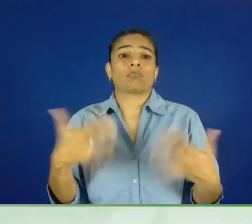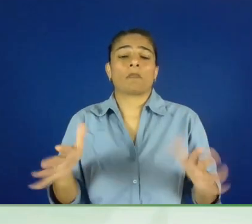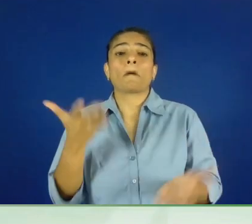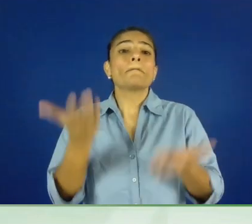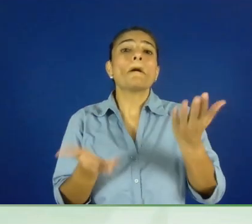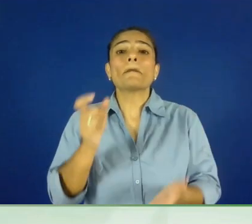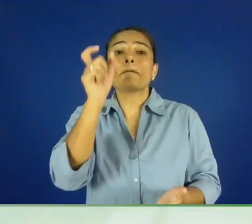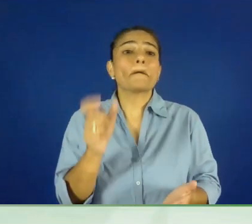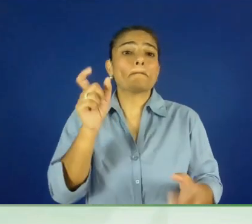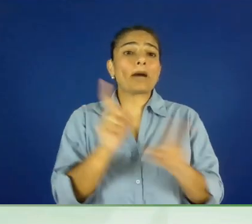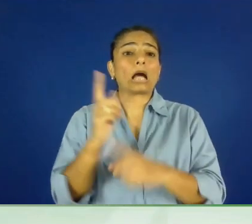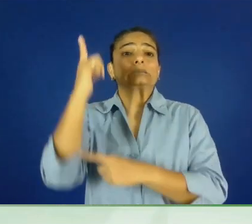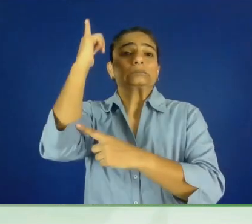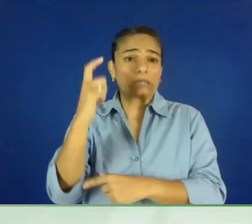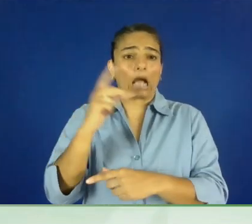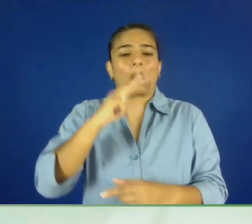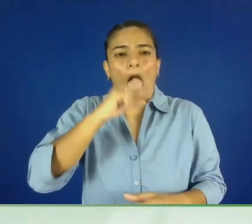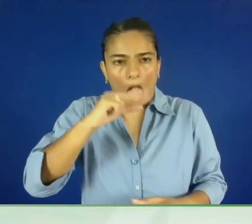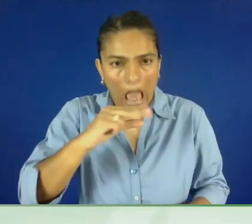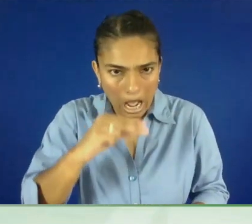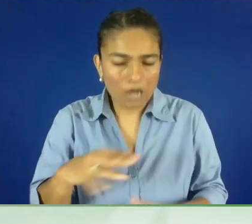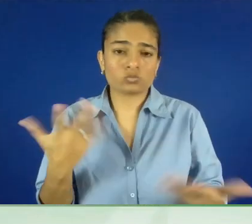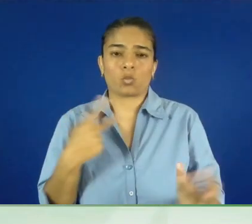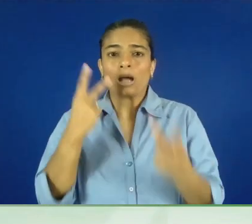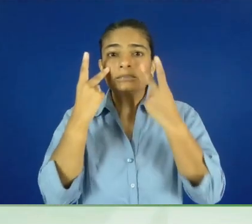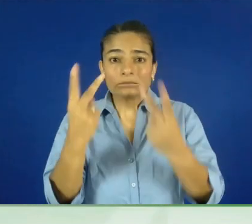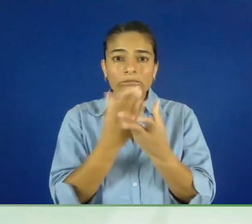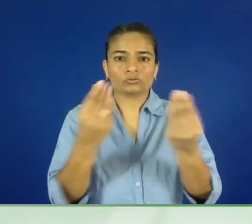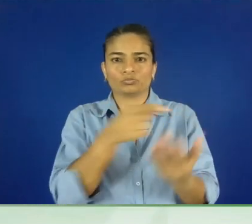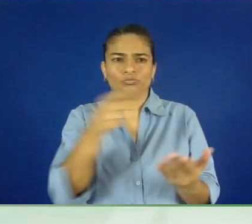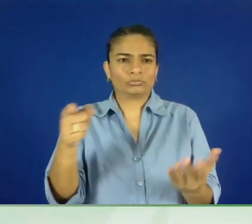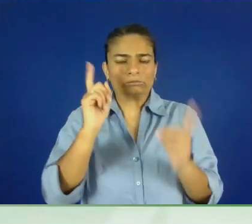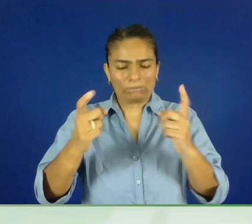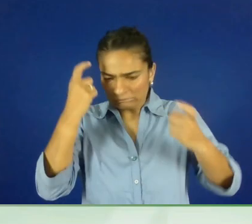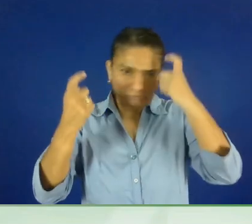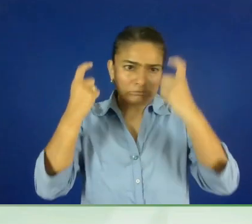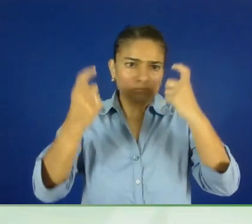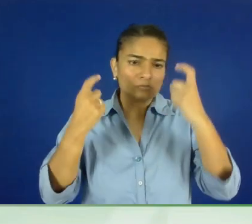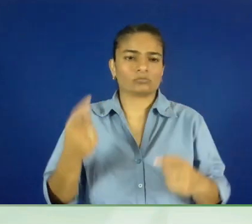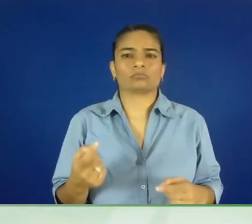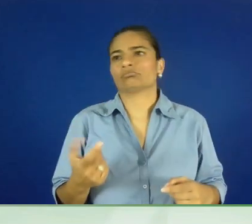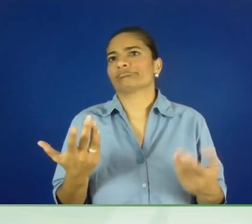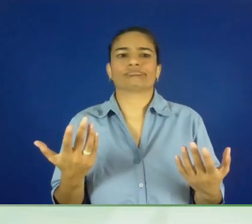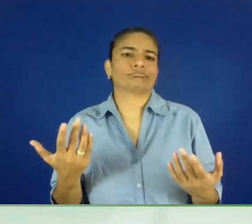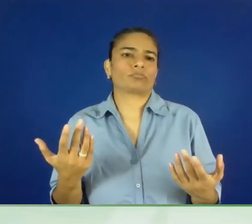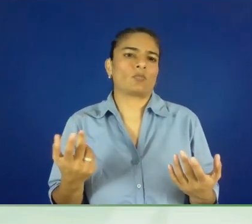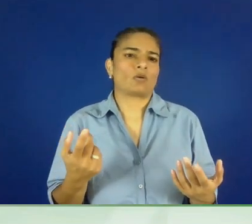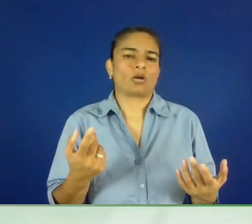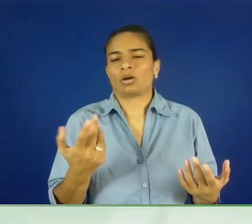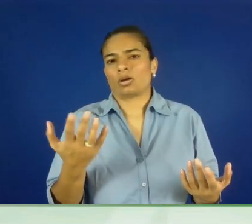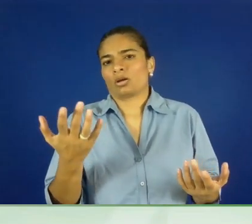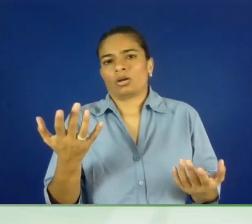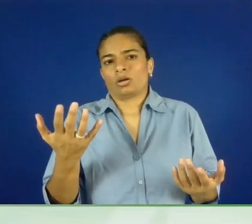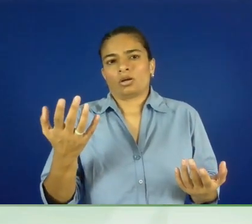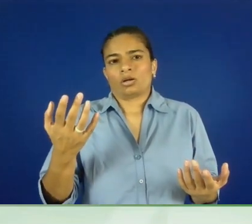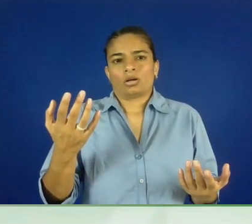them. But if you really have to think of one, I think you're not allowed to use it in our